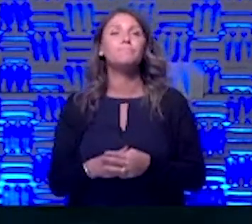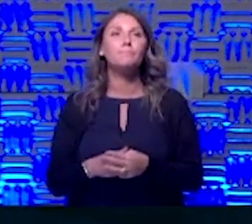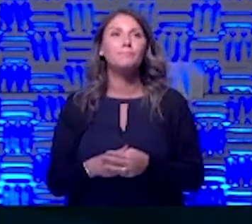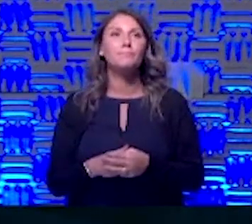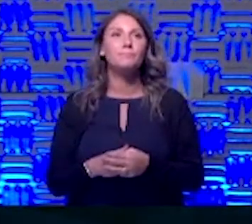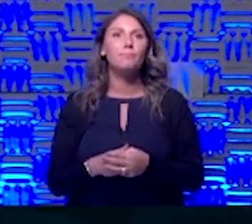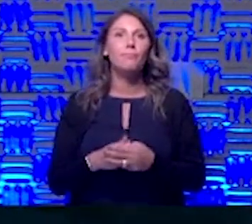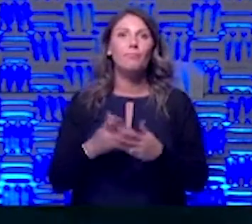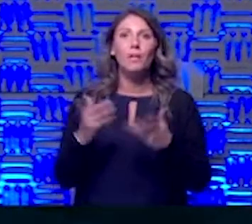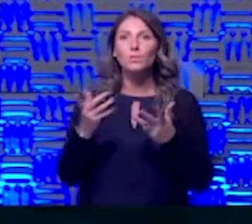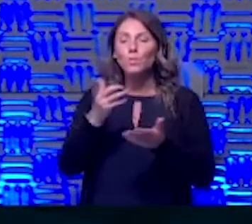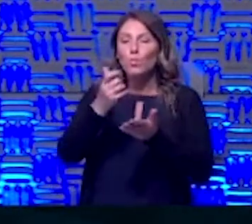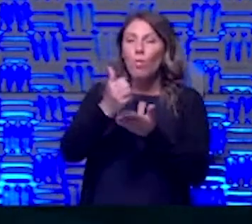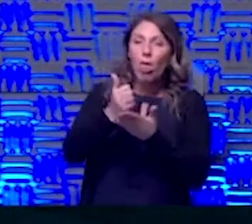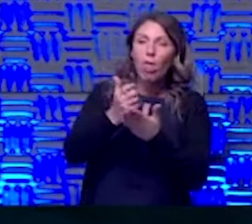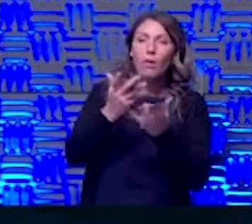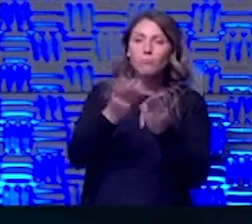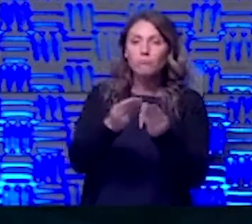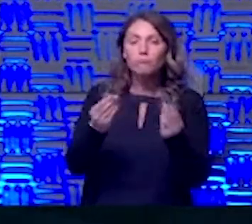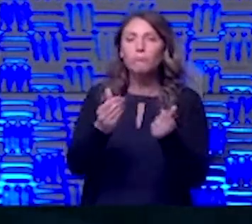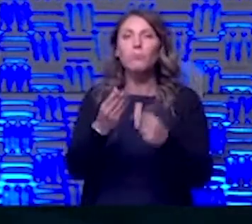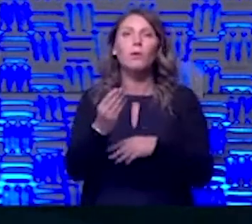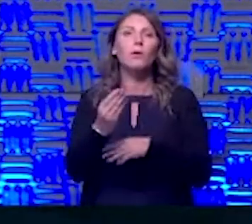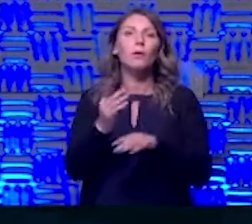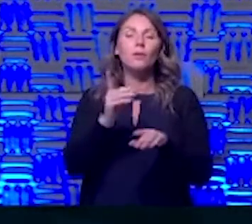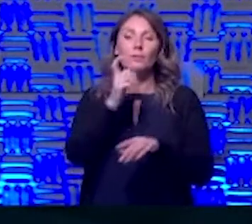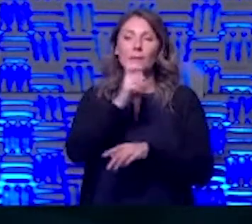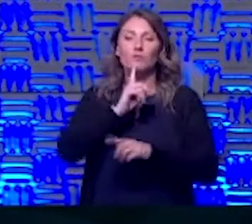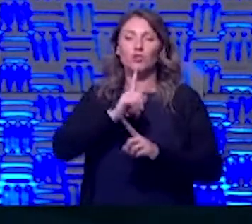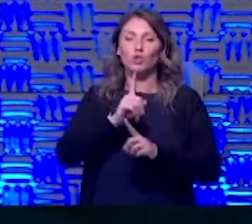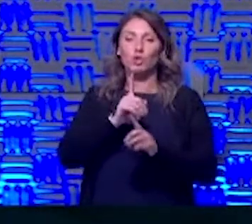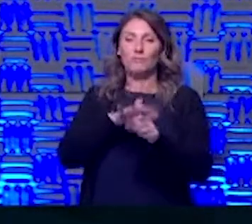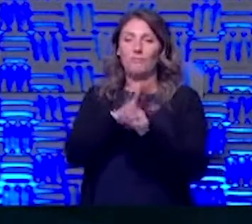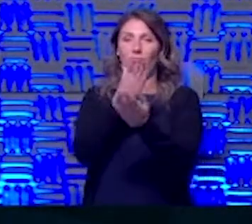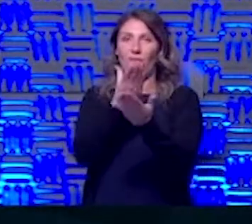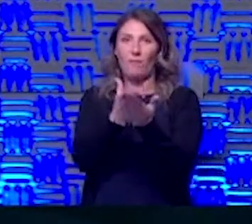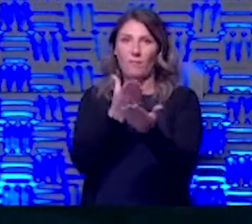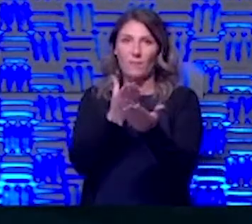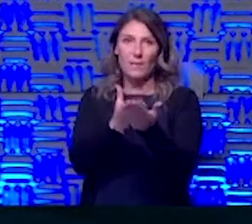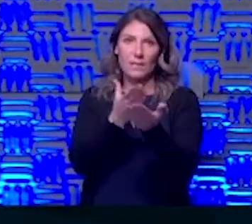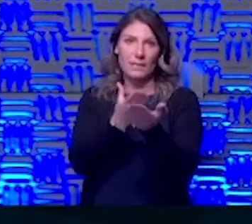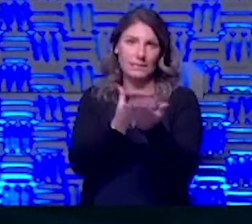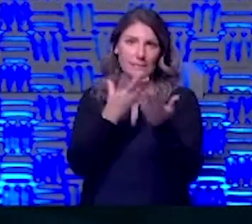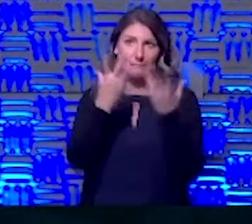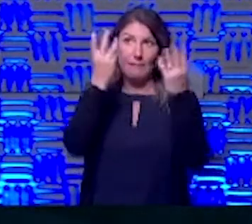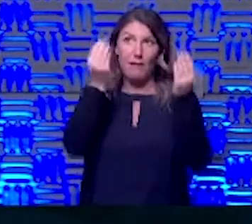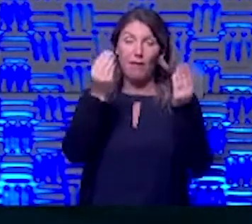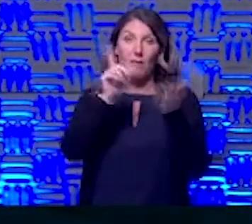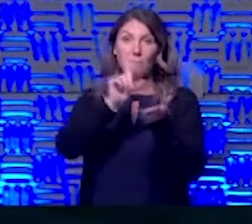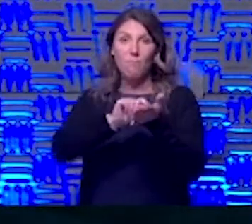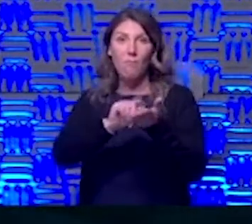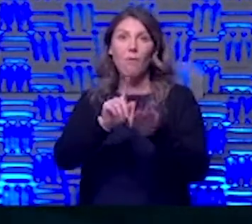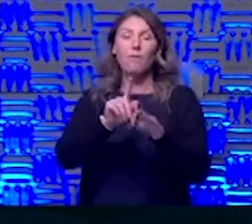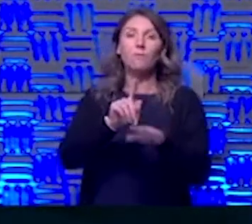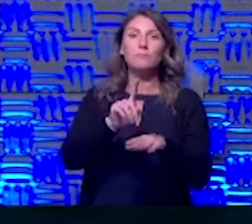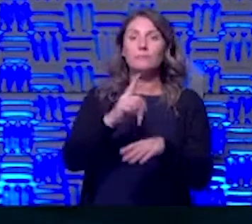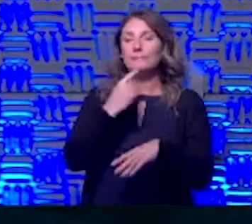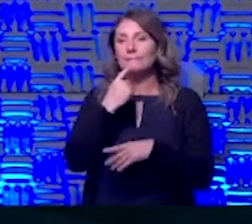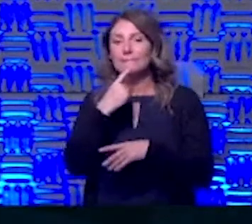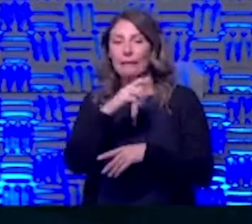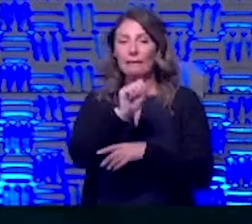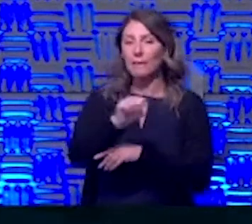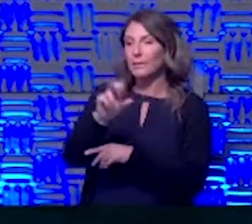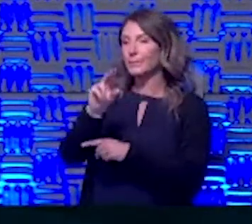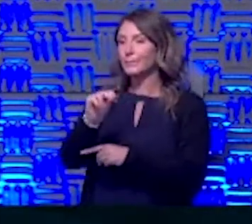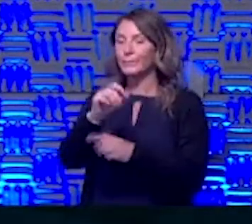help. I'm not sure that there's enough evidence out there to say one way or another that it's helpful.